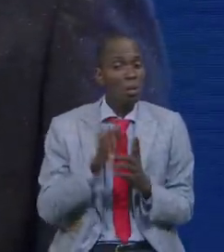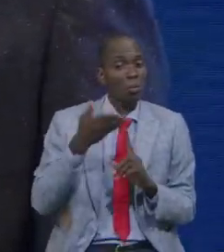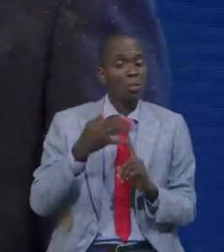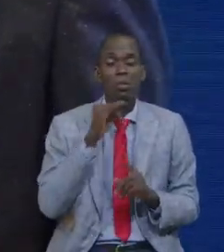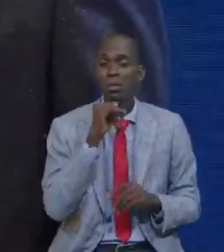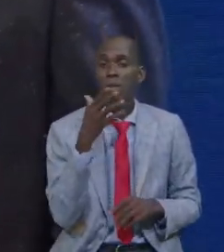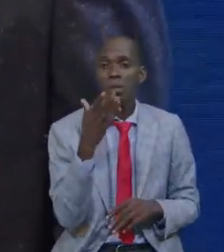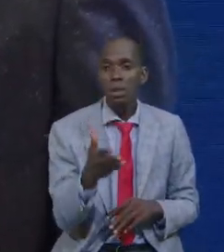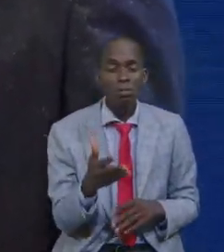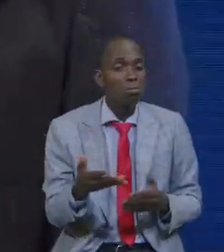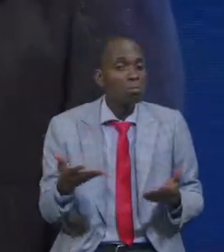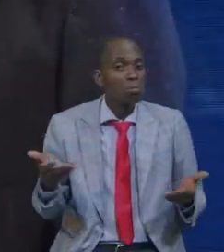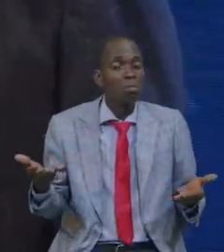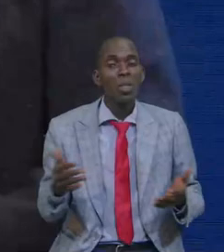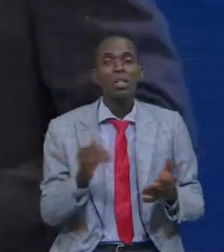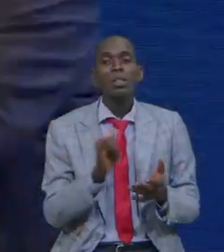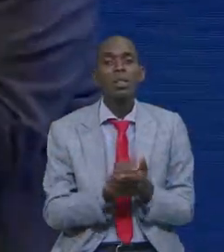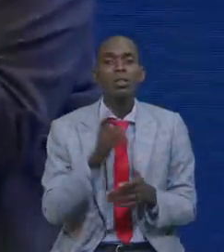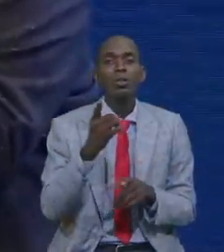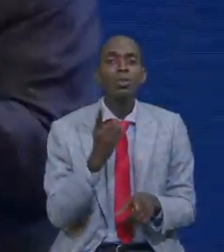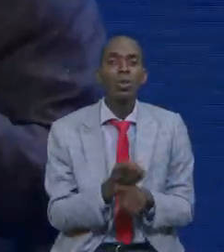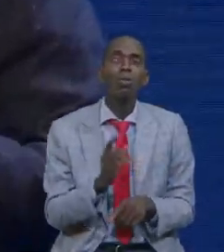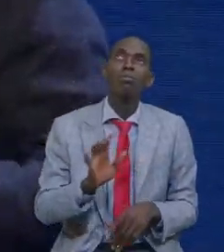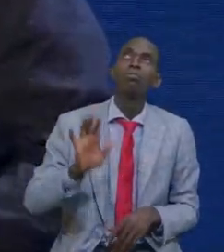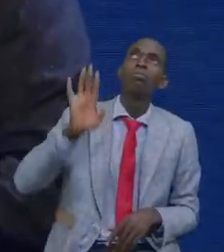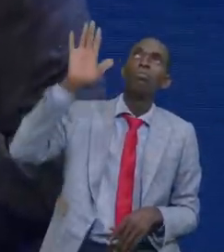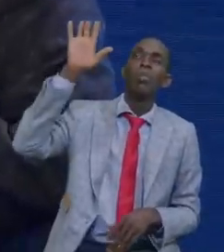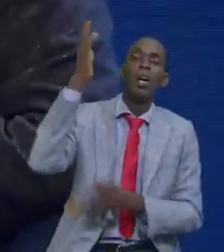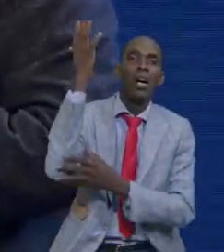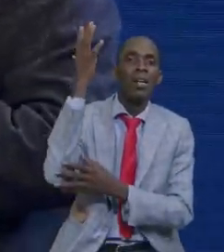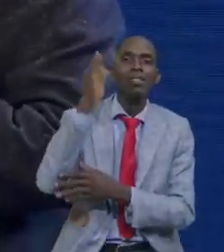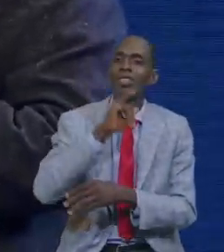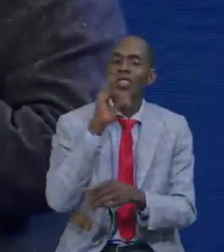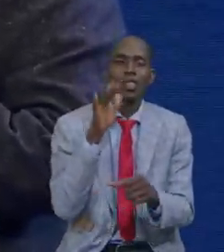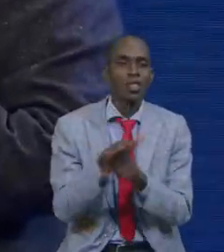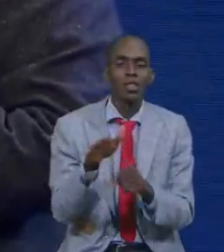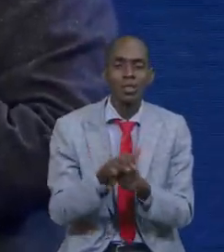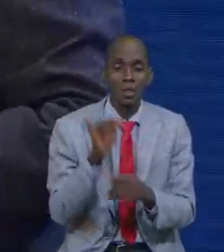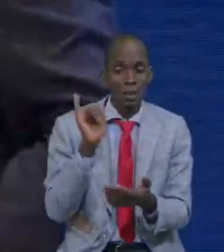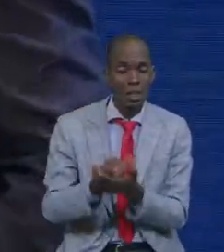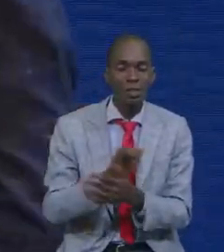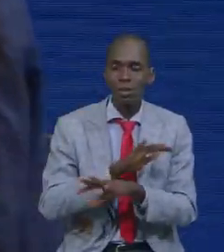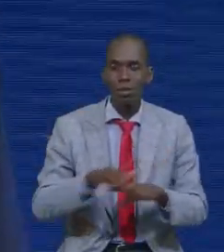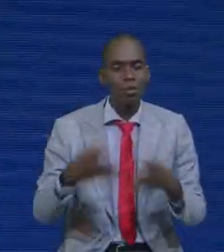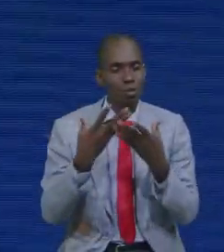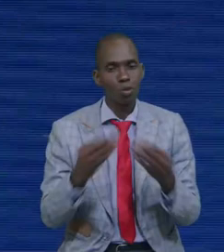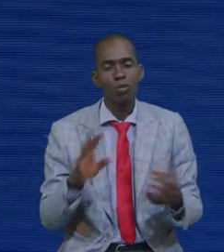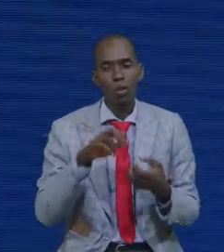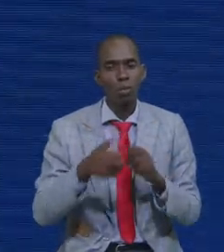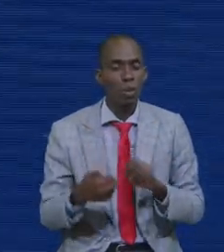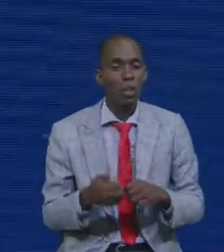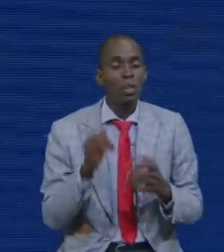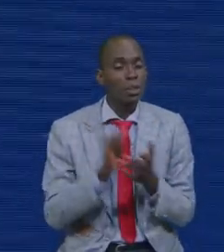hand does not solve the problem. Just confessing with your mouth does not bring solution. There must